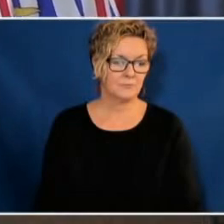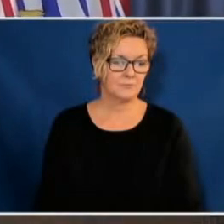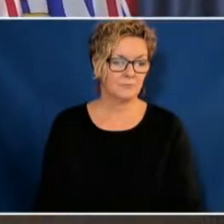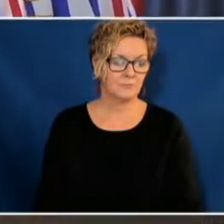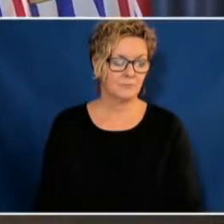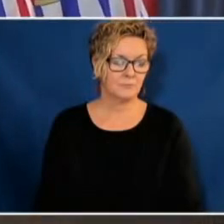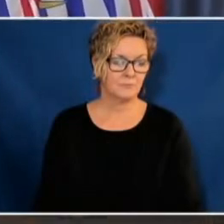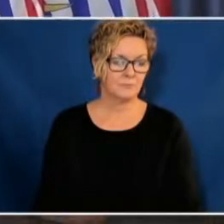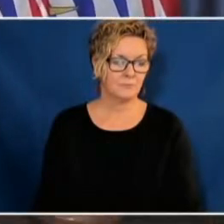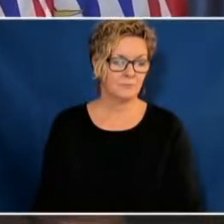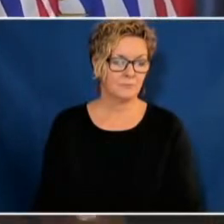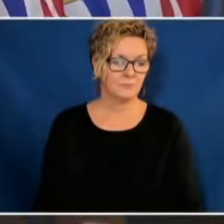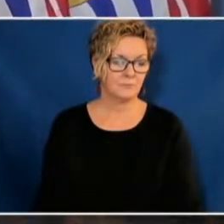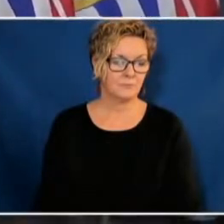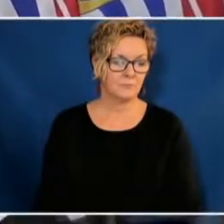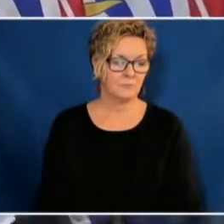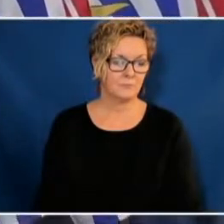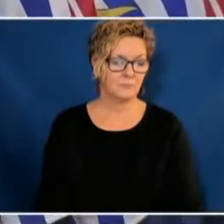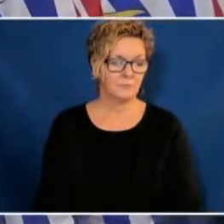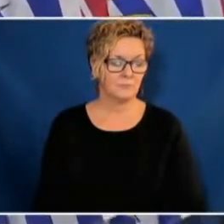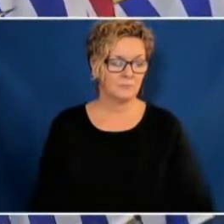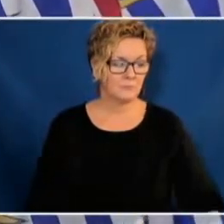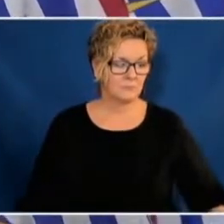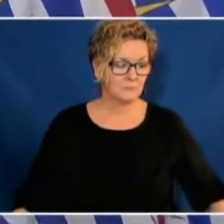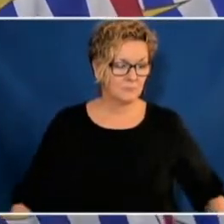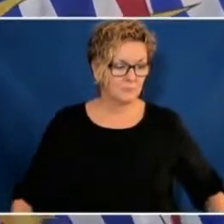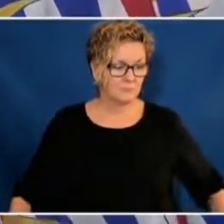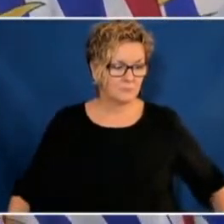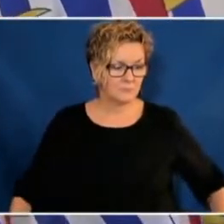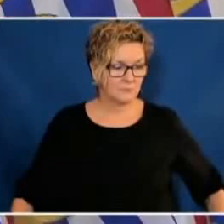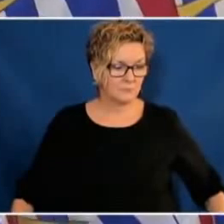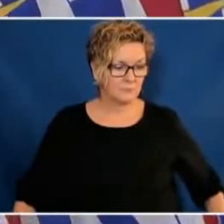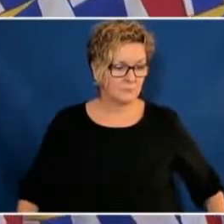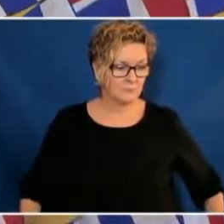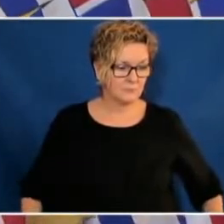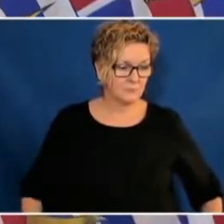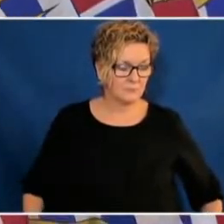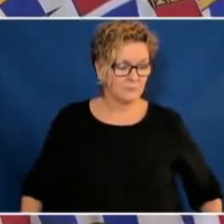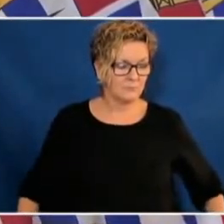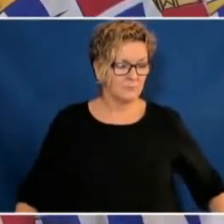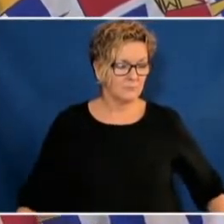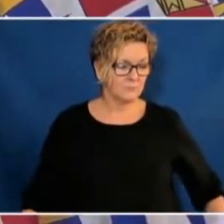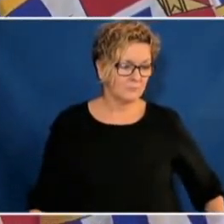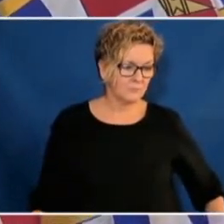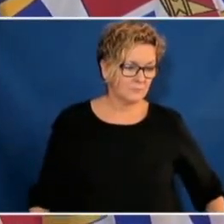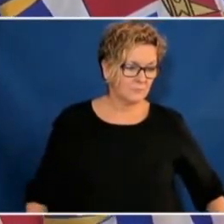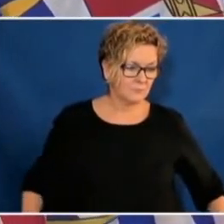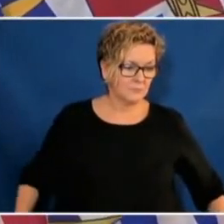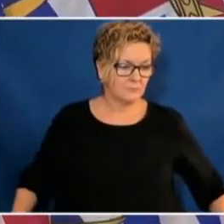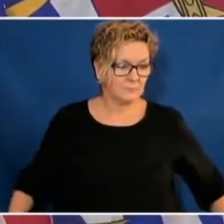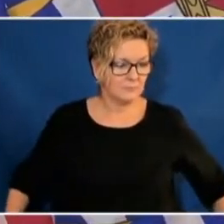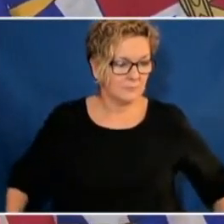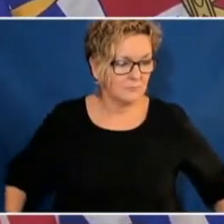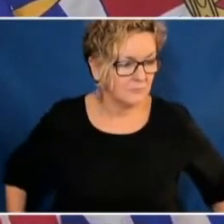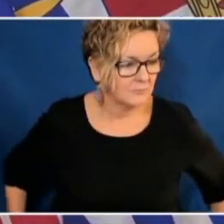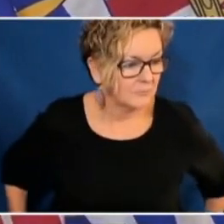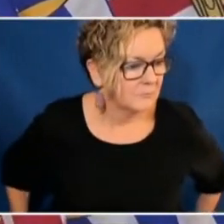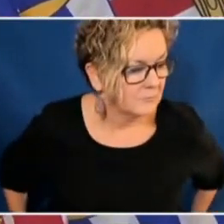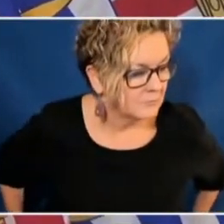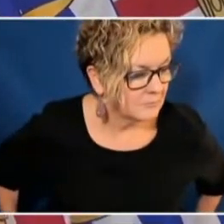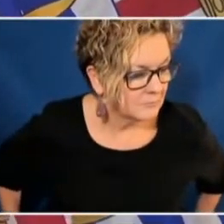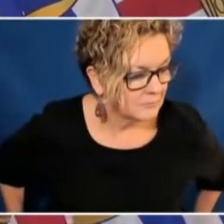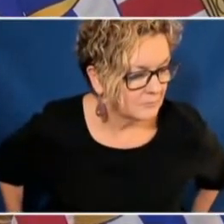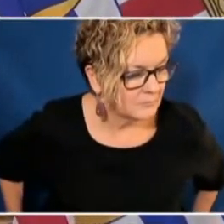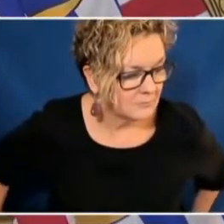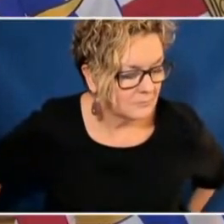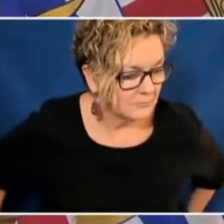Good afternoon. My name is Adrian Dix. I'm BC's Minister of Health. To my right is Dr. Bonnie Henry, BC's Provincial Health Officer. It's our COVID-19 briefing